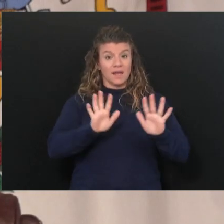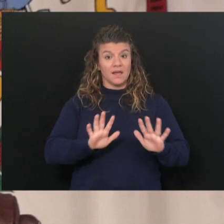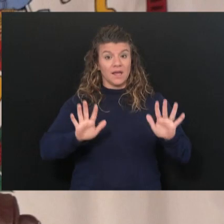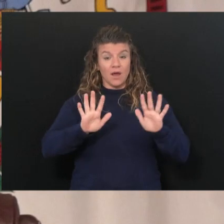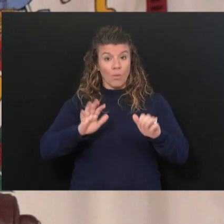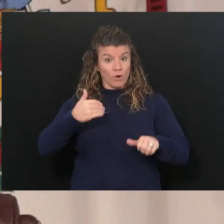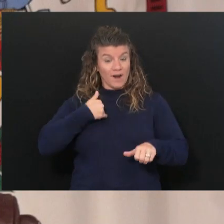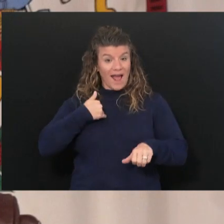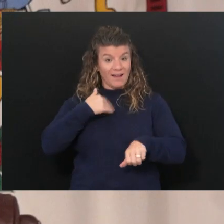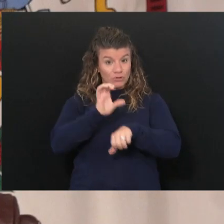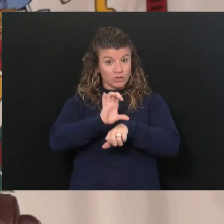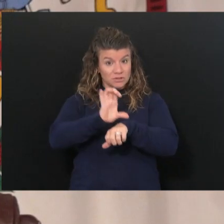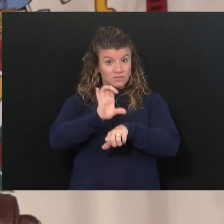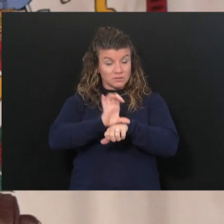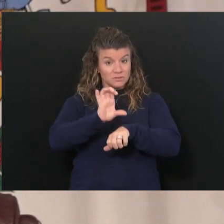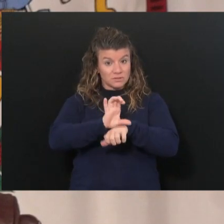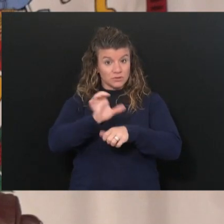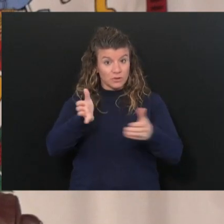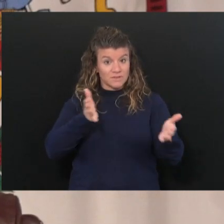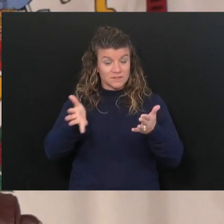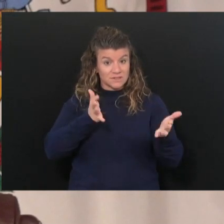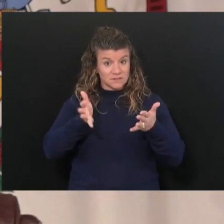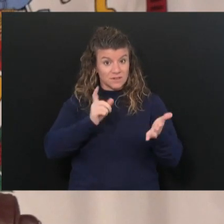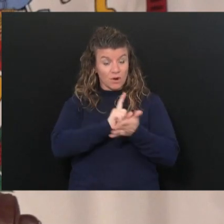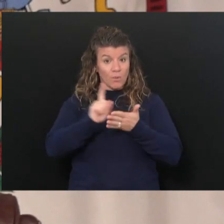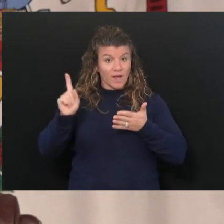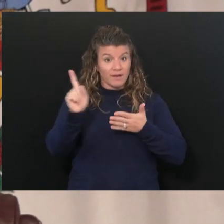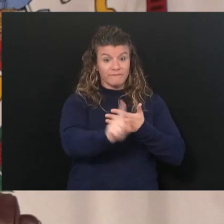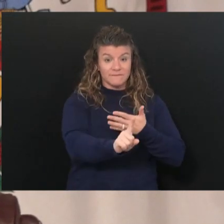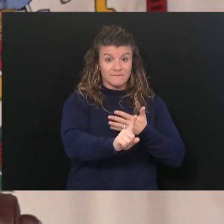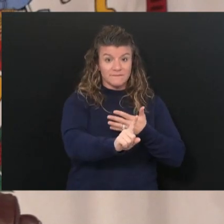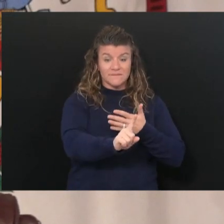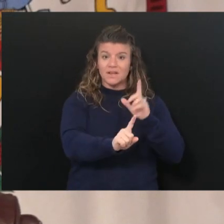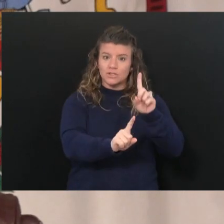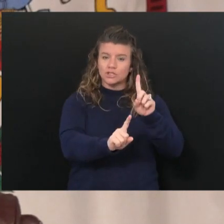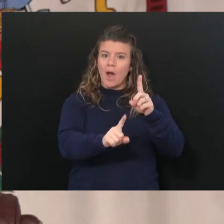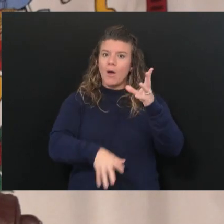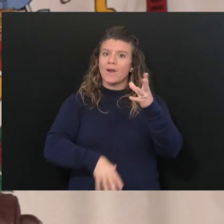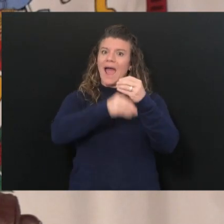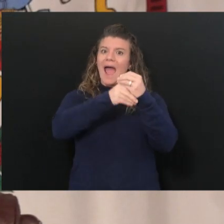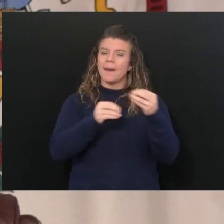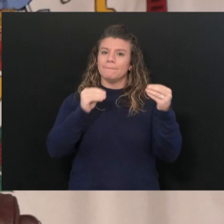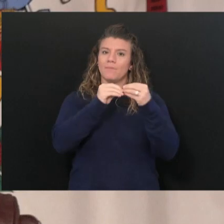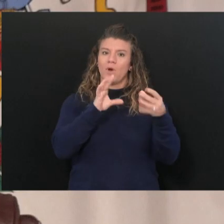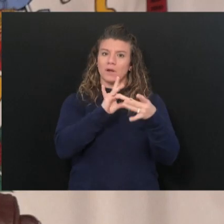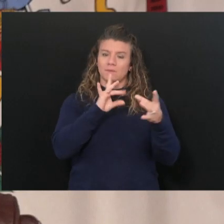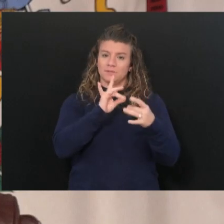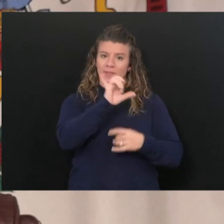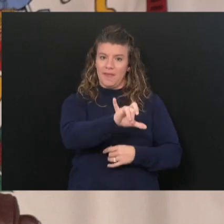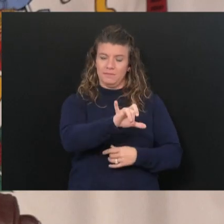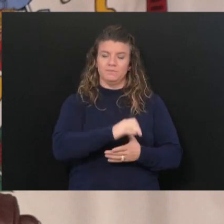church services. And I want to talk just a second about that.